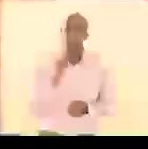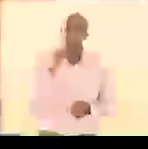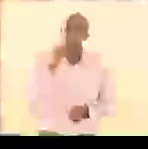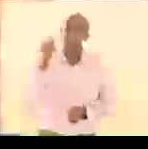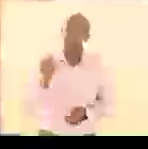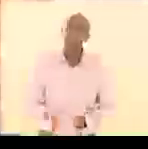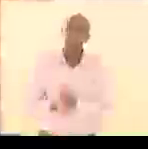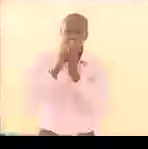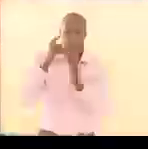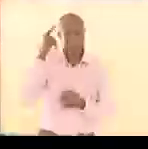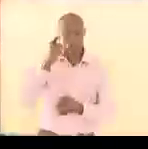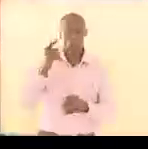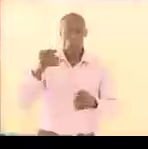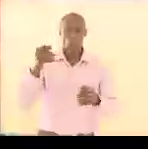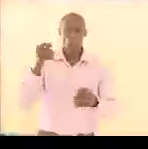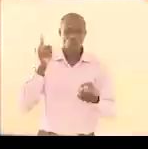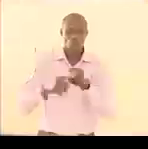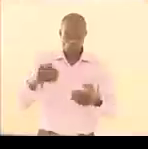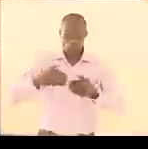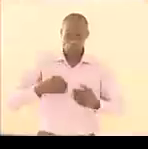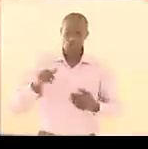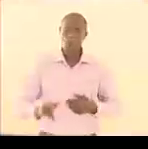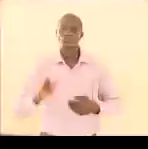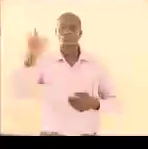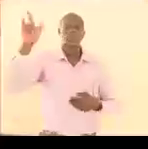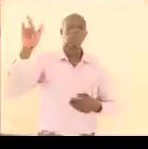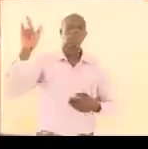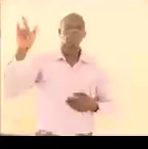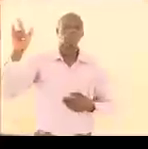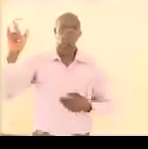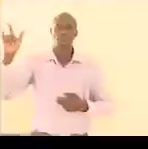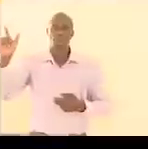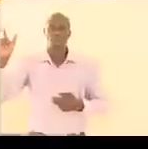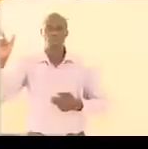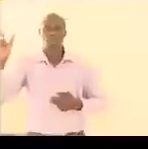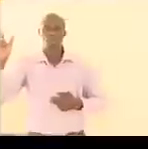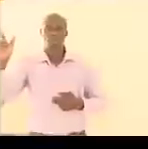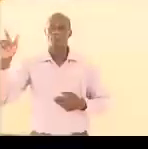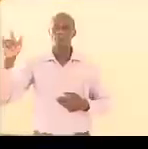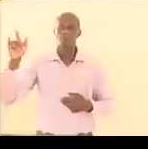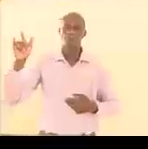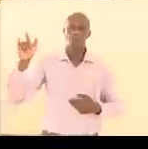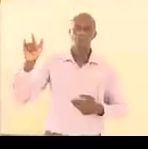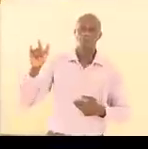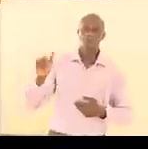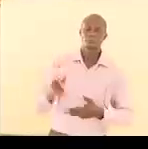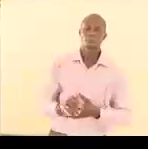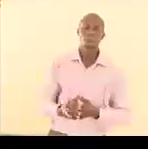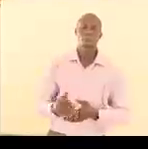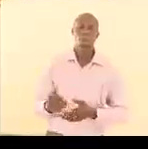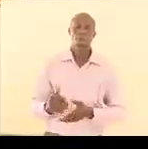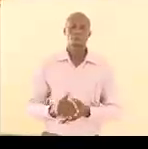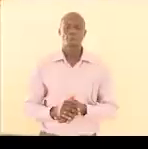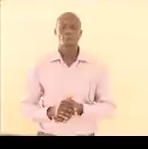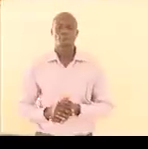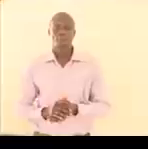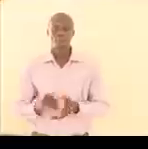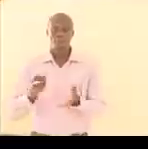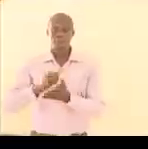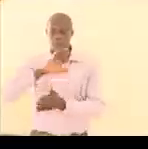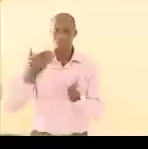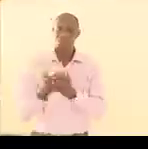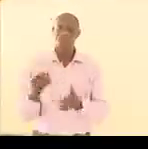have private jets. All the poor are asking is that when they come out of their bus, after a little distance of work, they can get a bus to